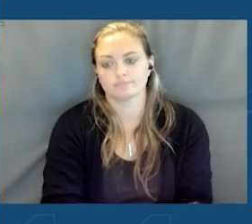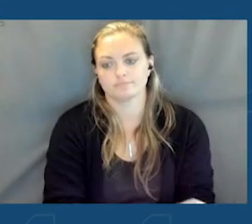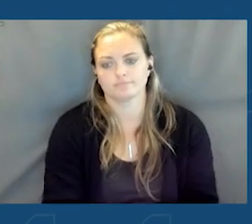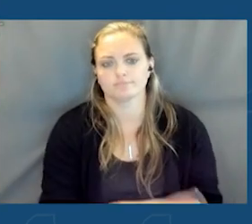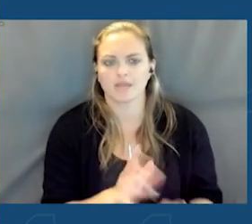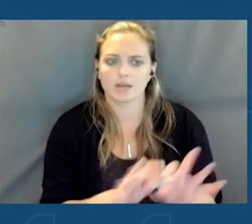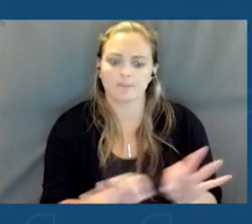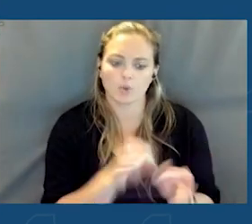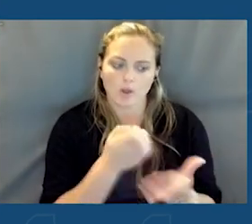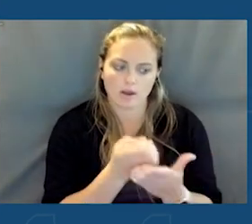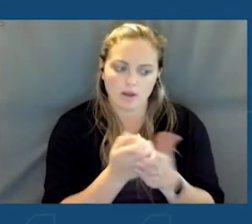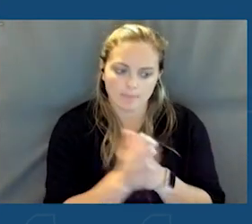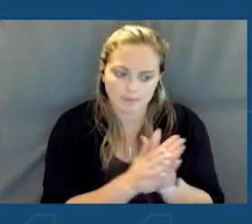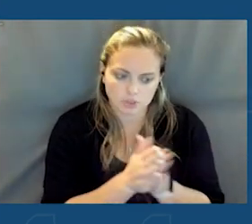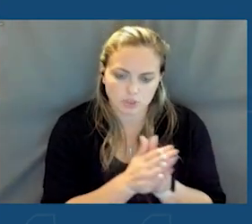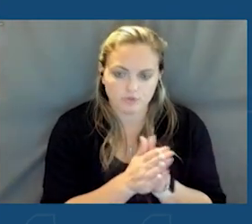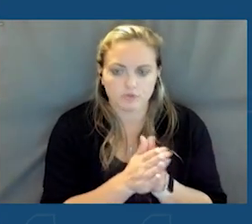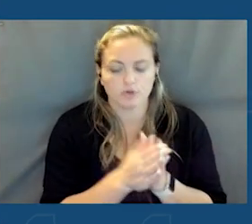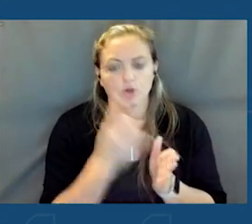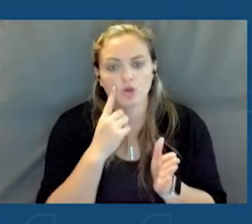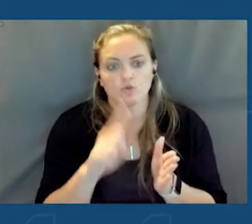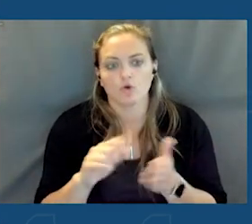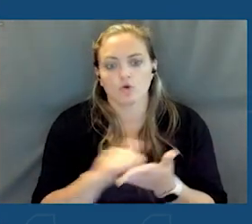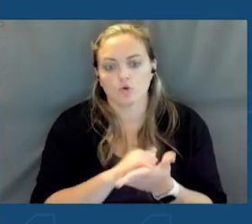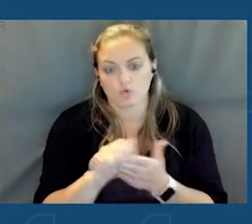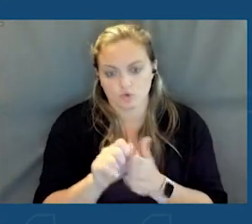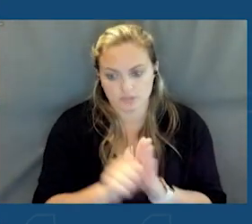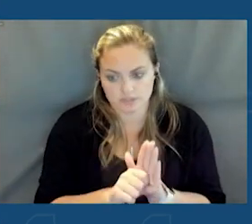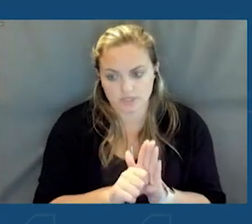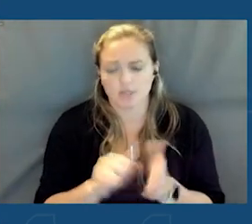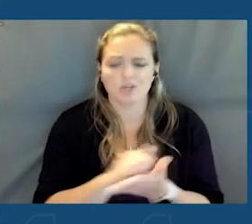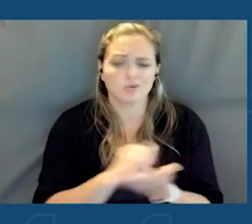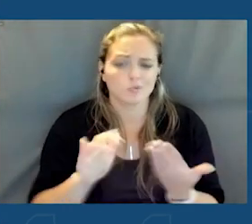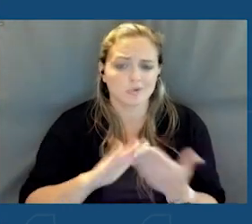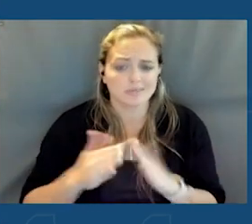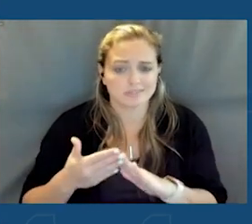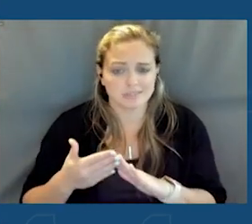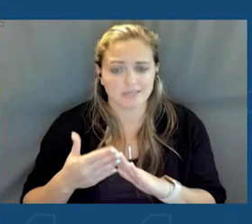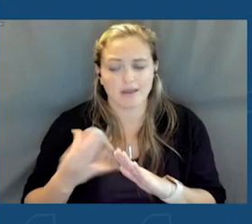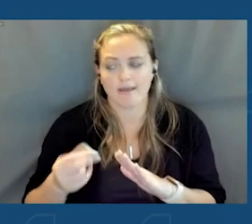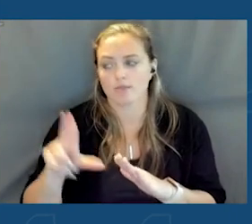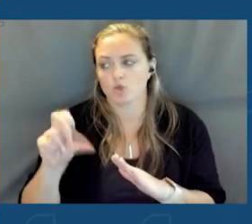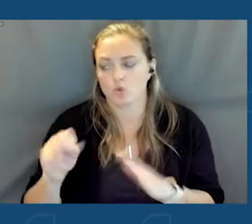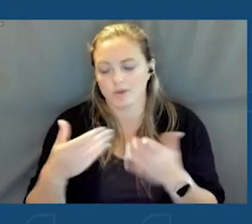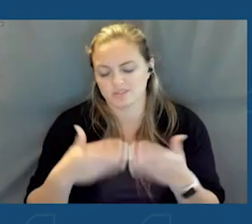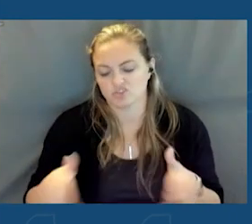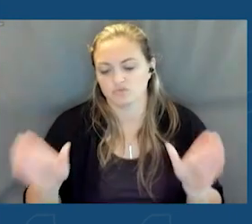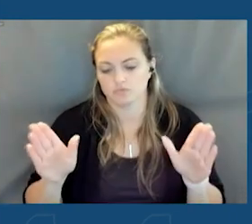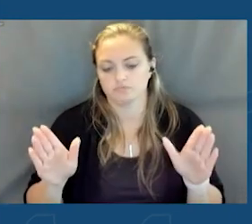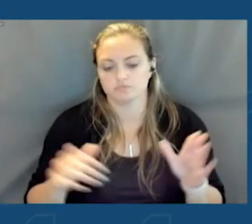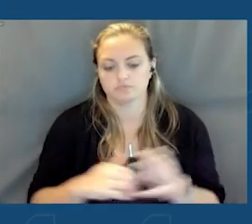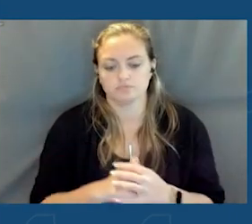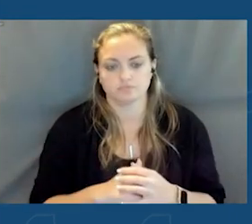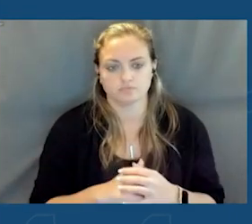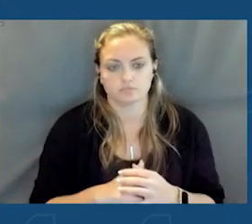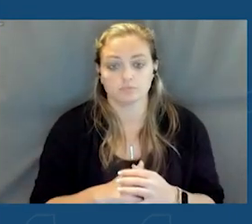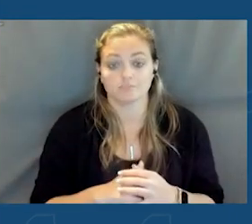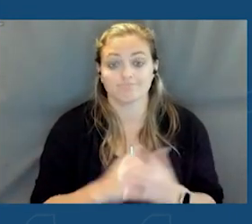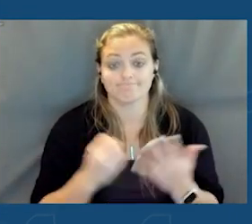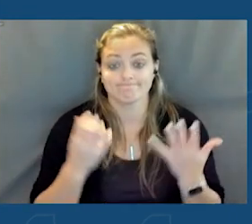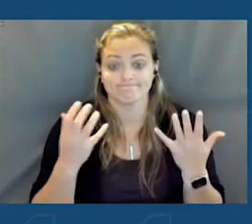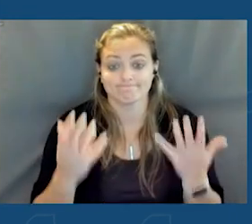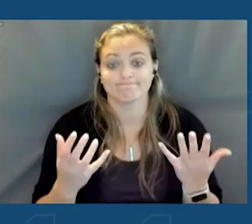driver of the New York State, New York City, and the U.S. in general. So with the